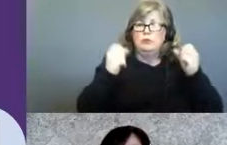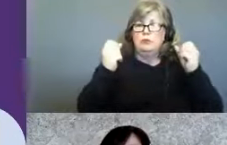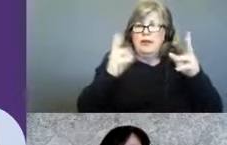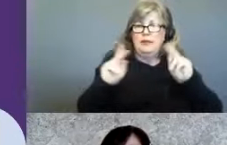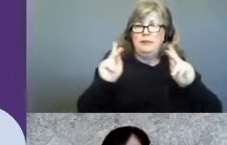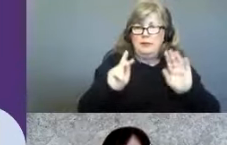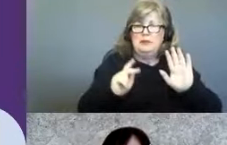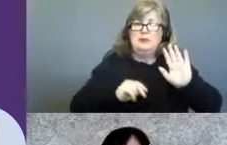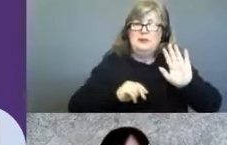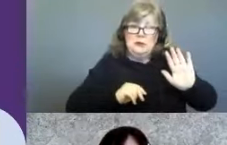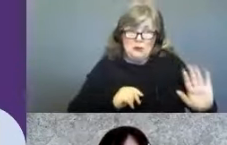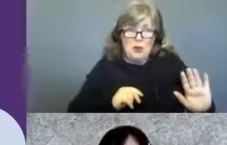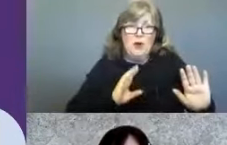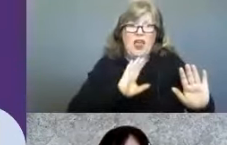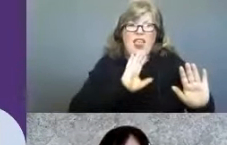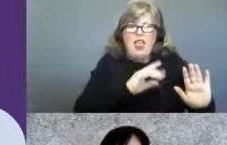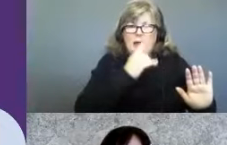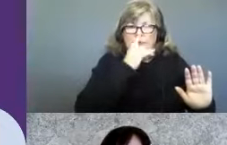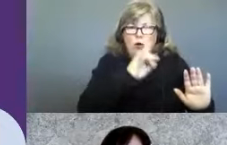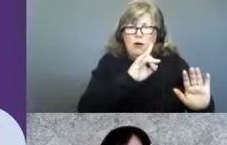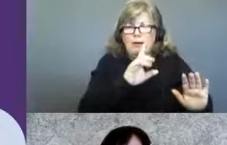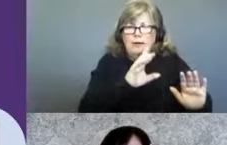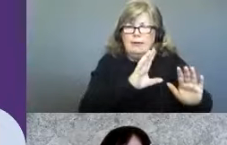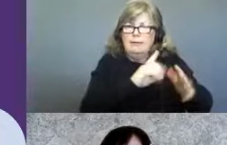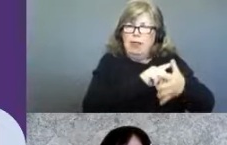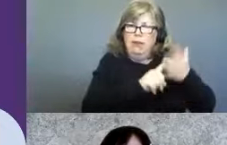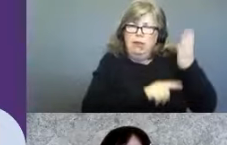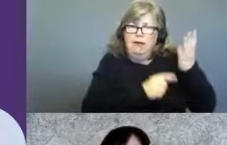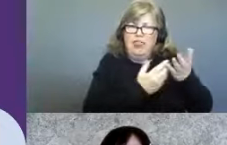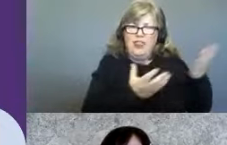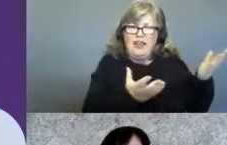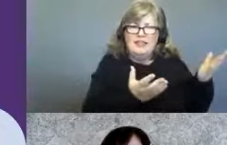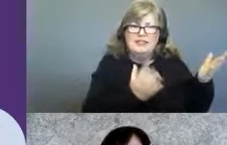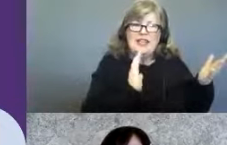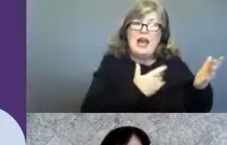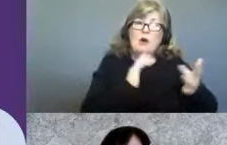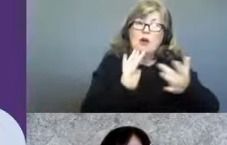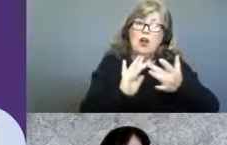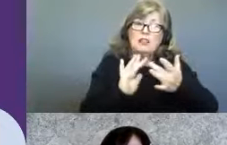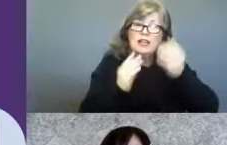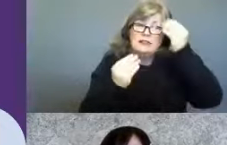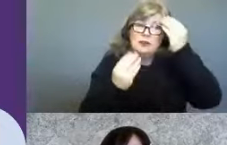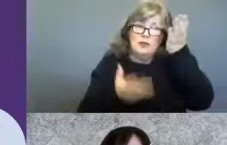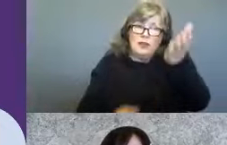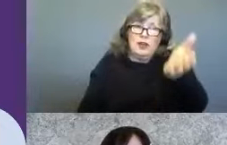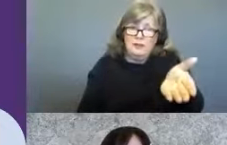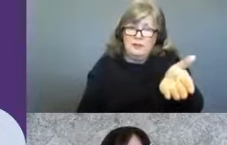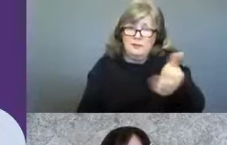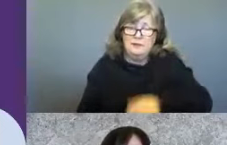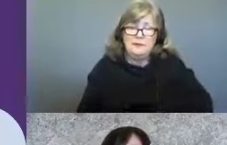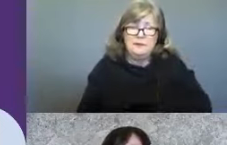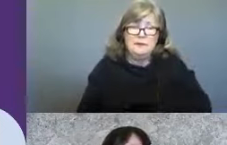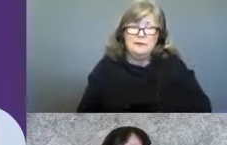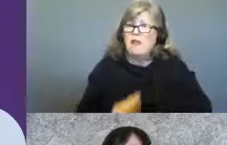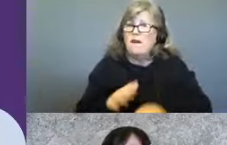about the boring details, you can find our contact information here. Do not hesitate to follow up with us. We are